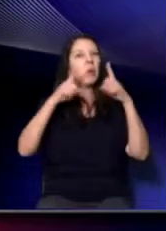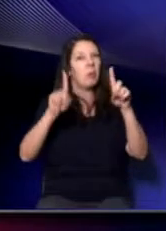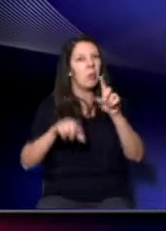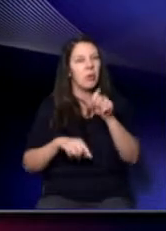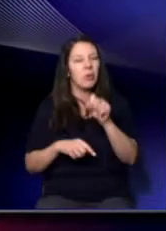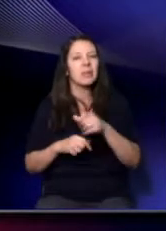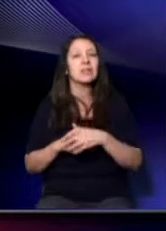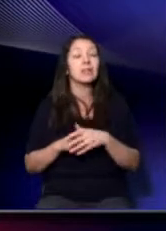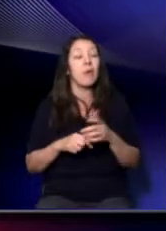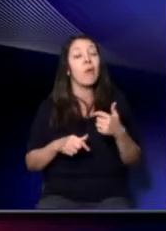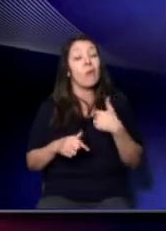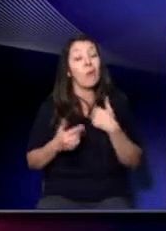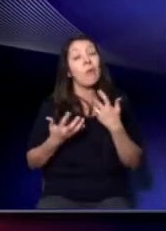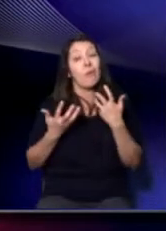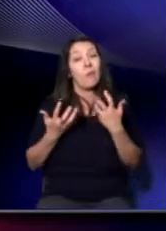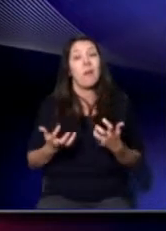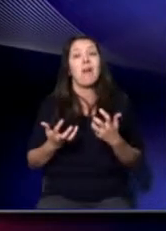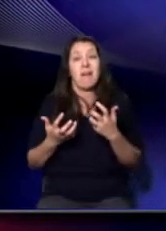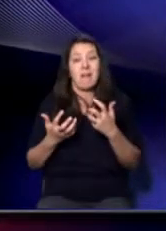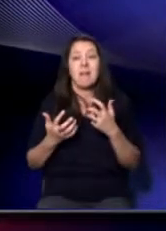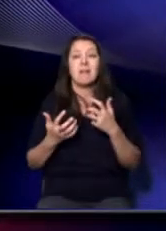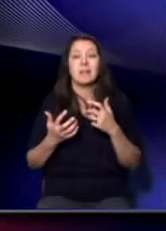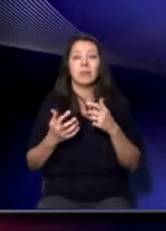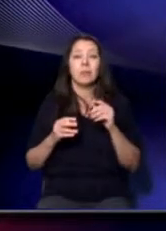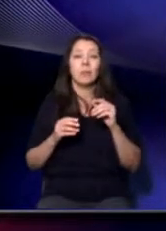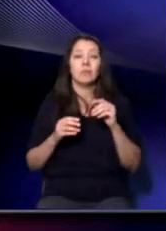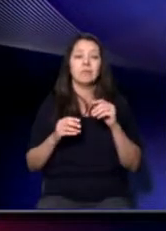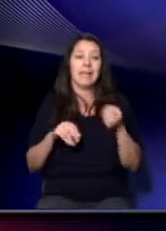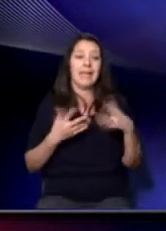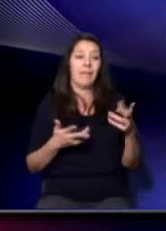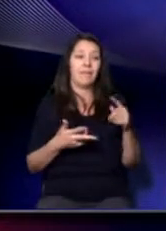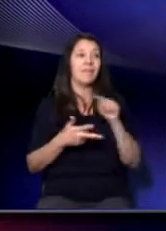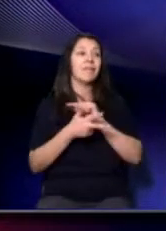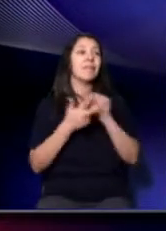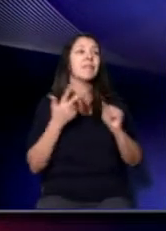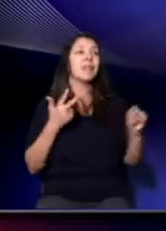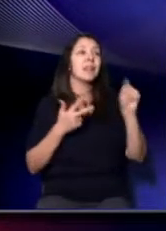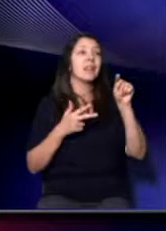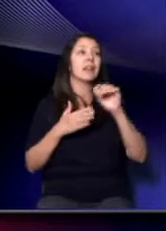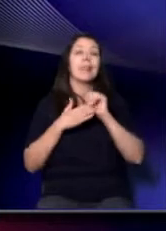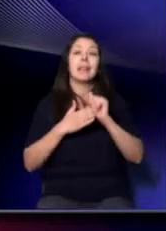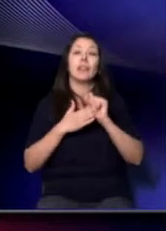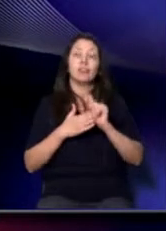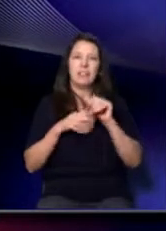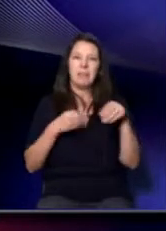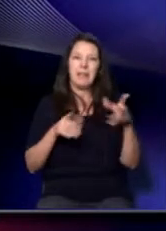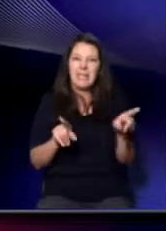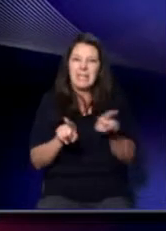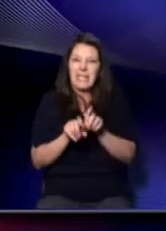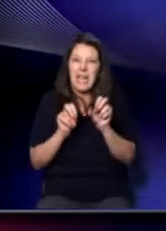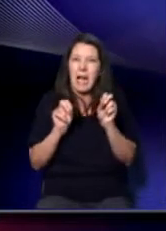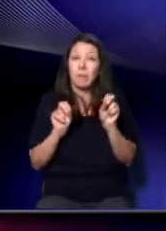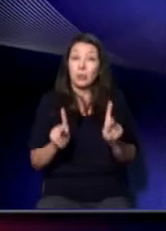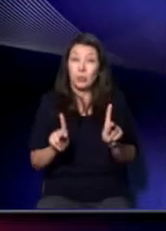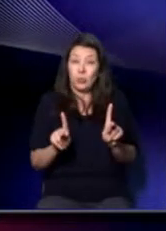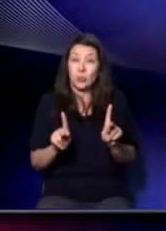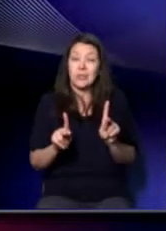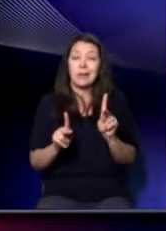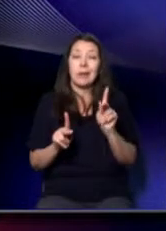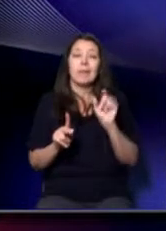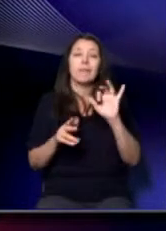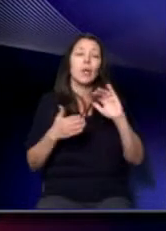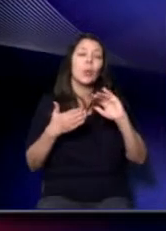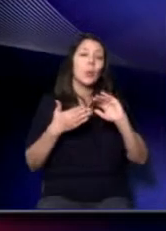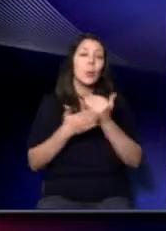to be able to give our leadership some of the same opportunities, that as we bring in new people,